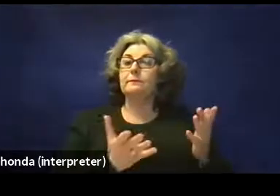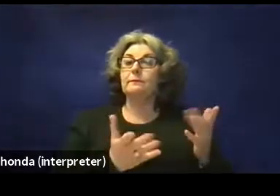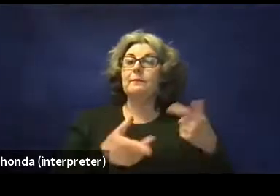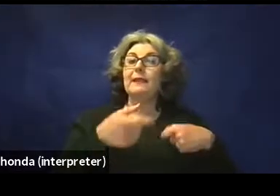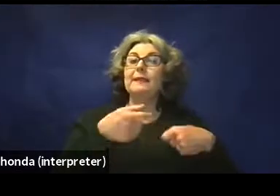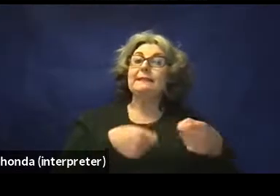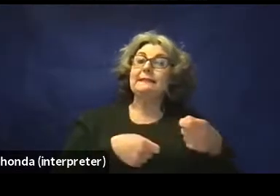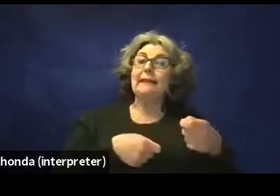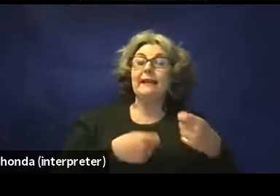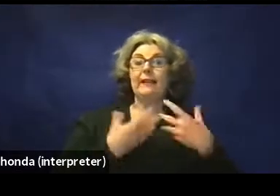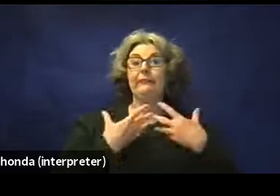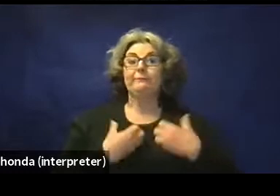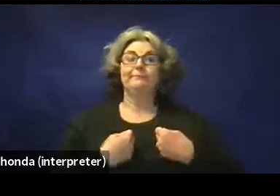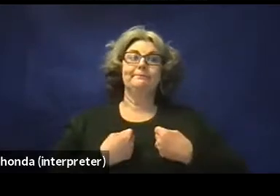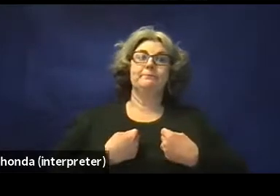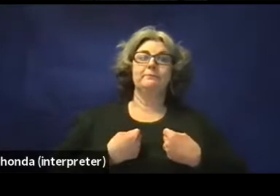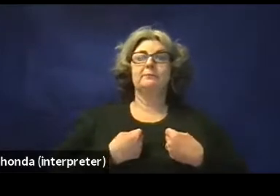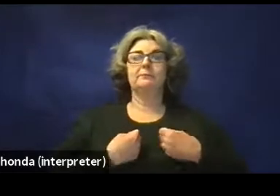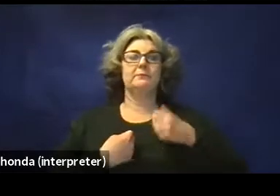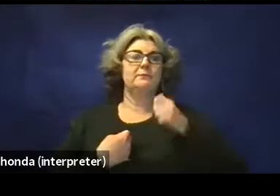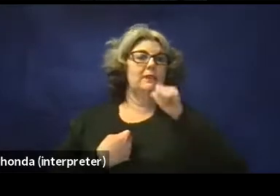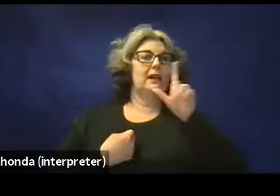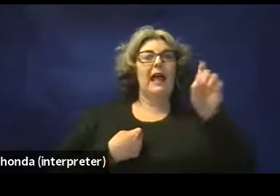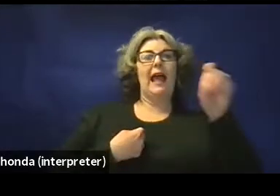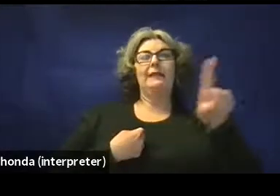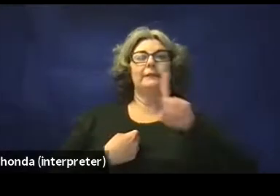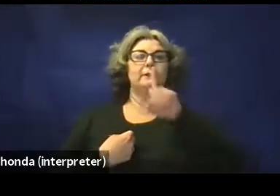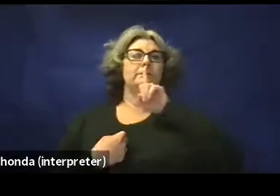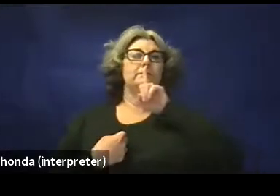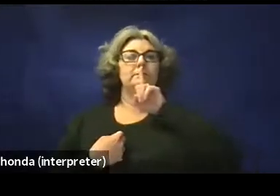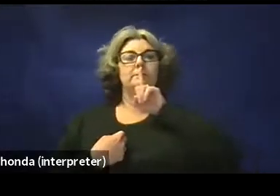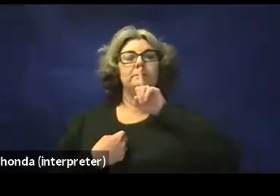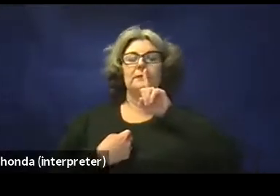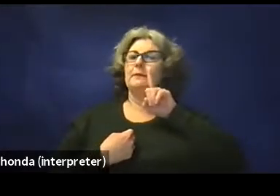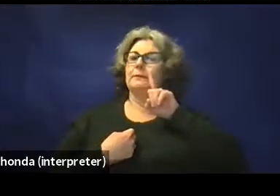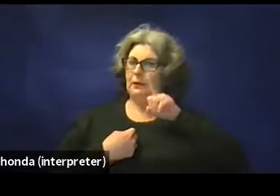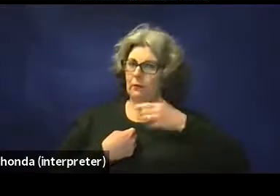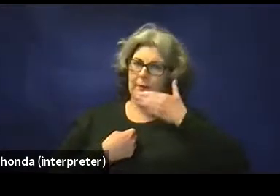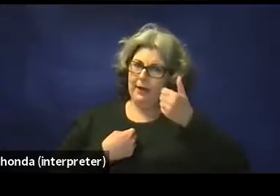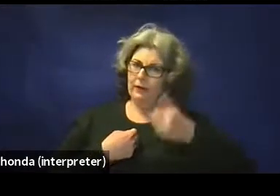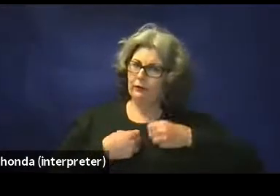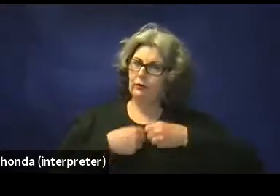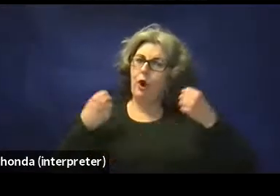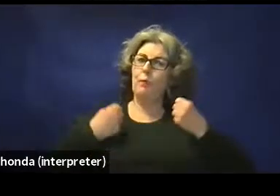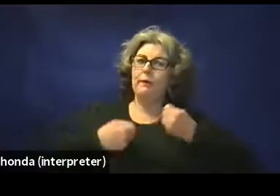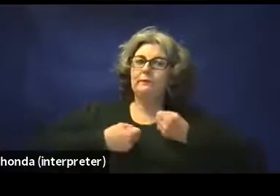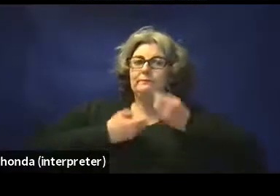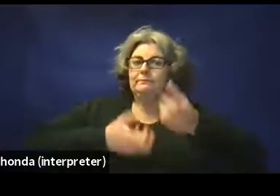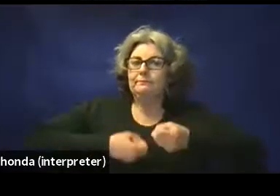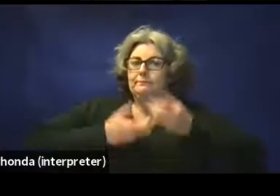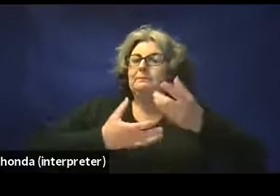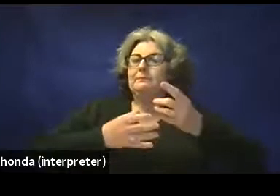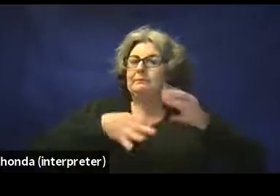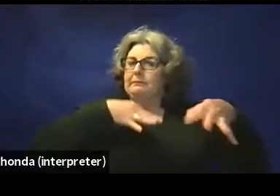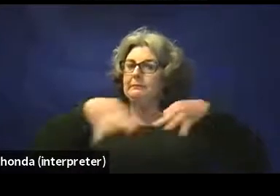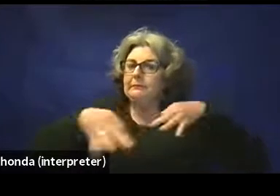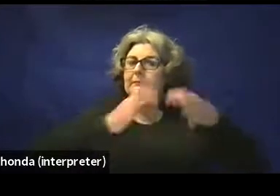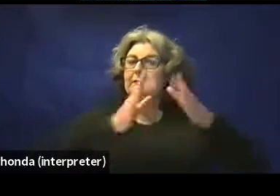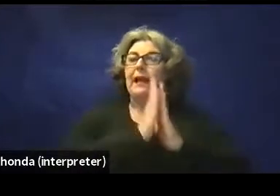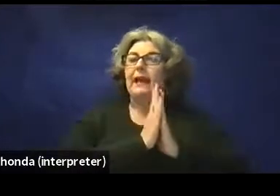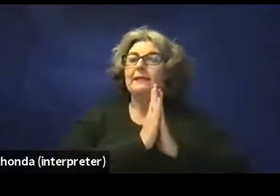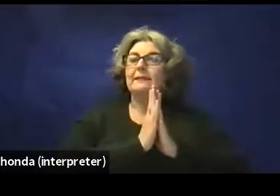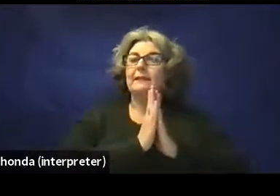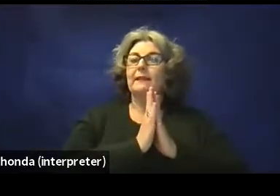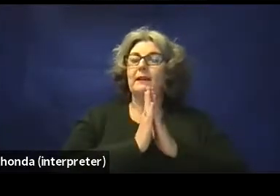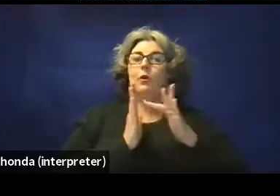of keeping it in and not asking. And that is when stigmas are associated, or they're starting to